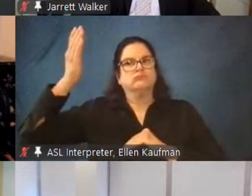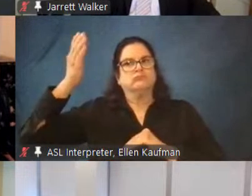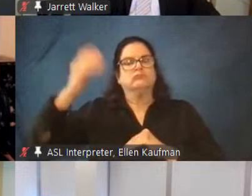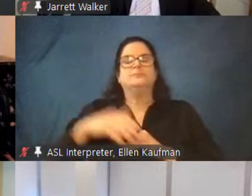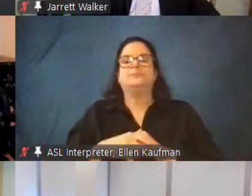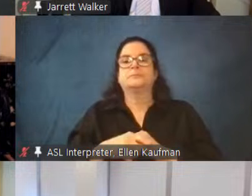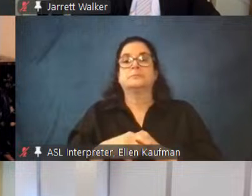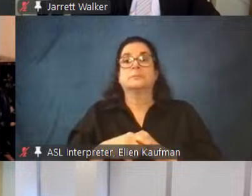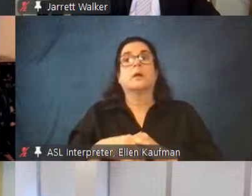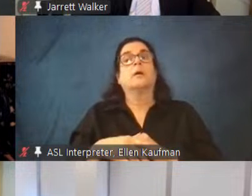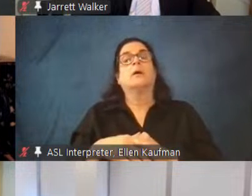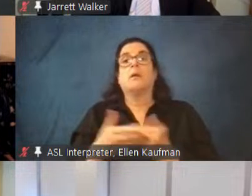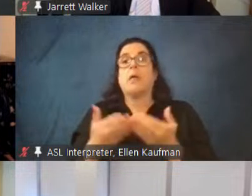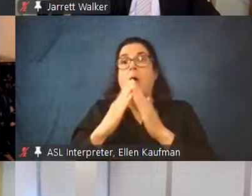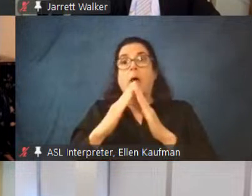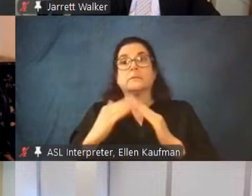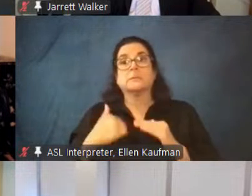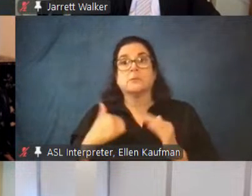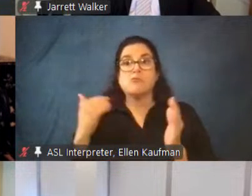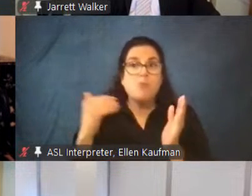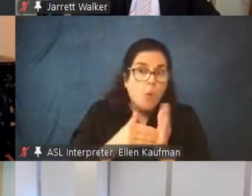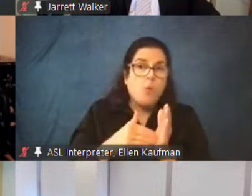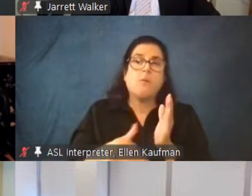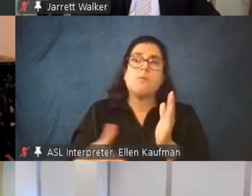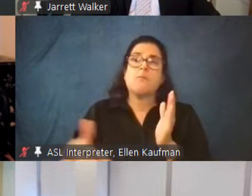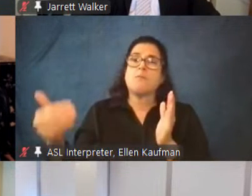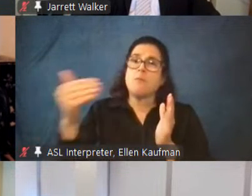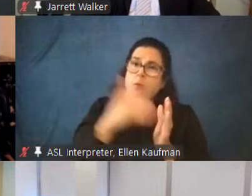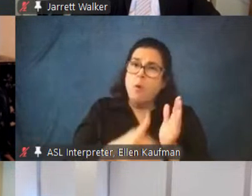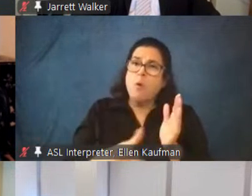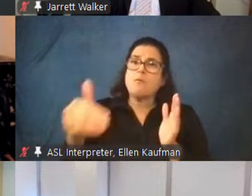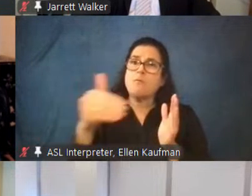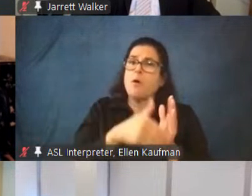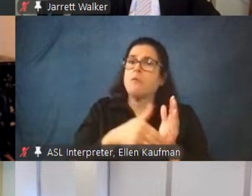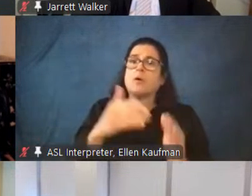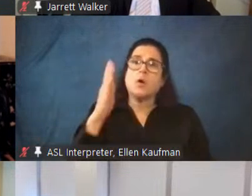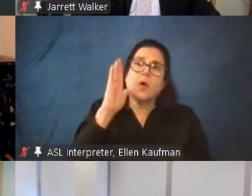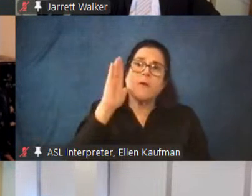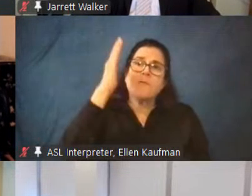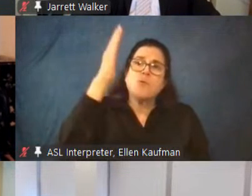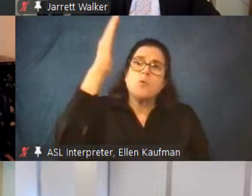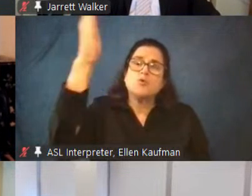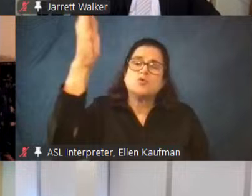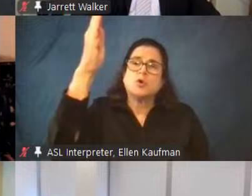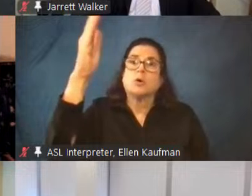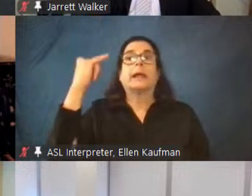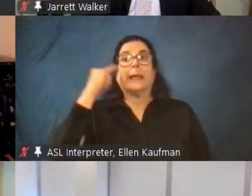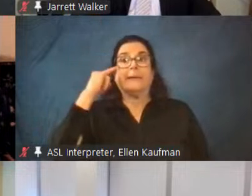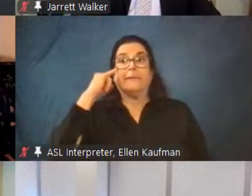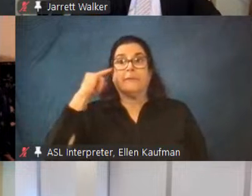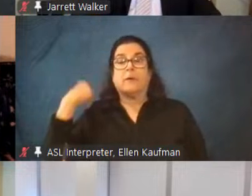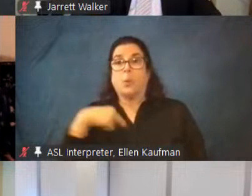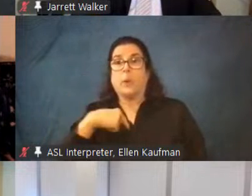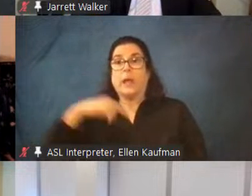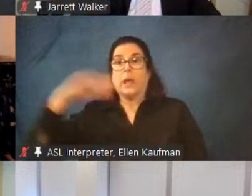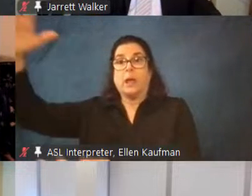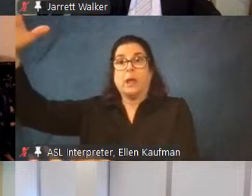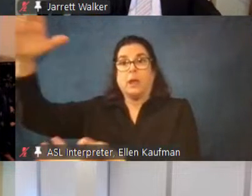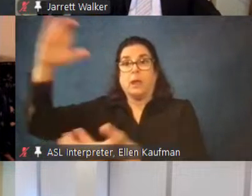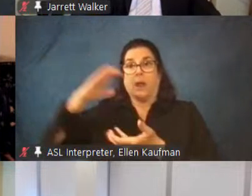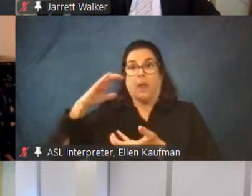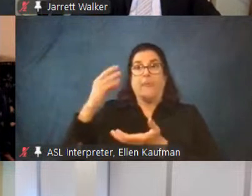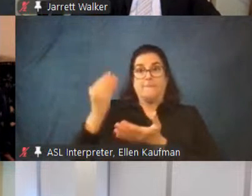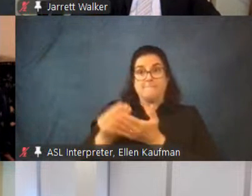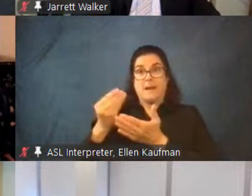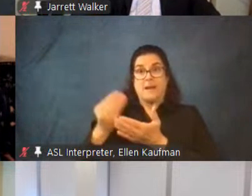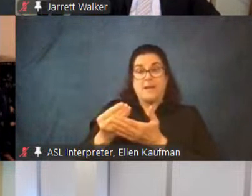and over again about what the future would look like if we got the money that we asked for. And I keep reminding people that